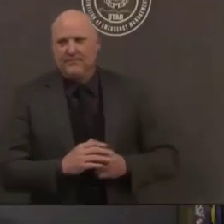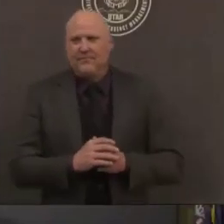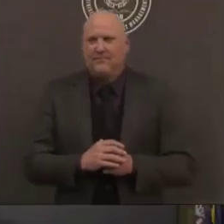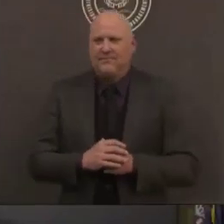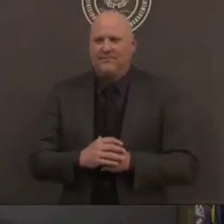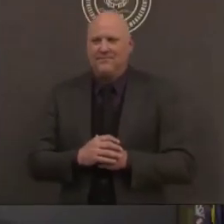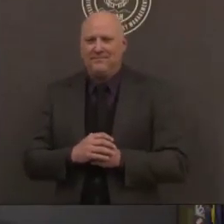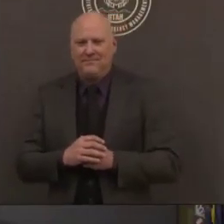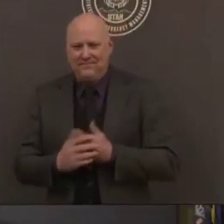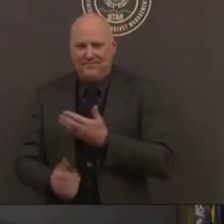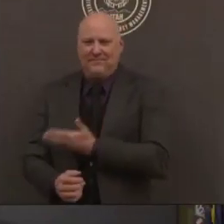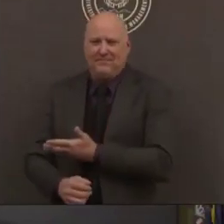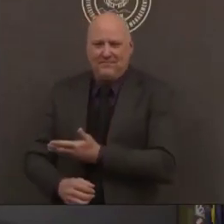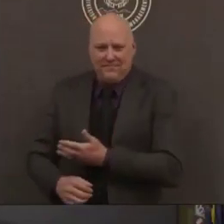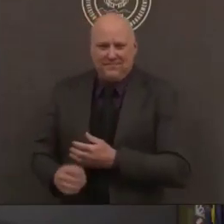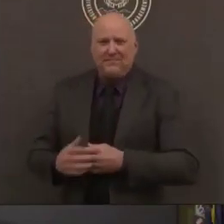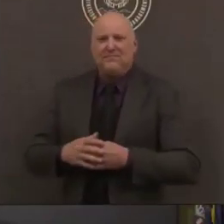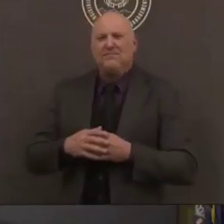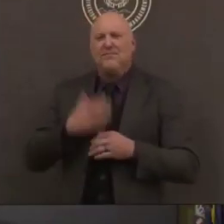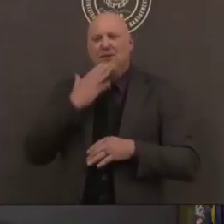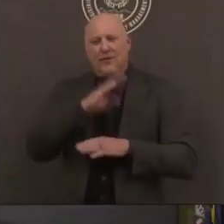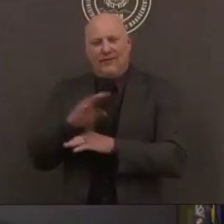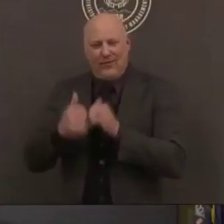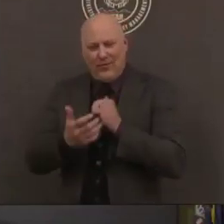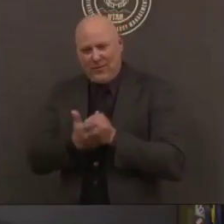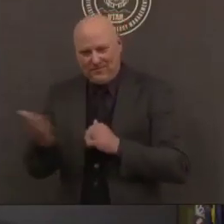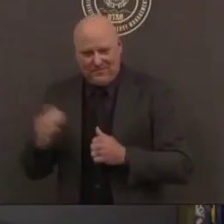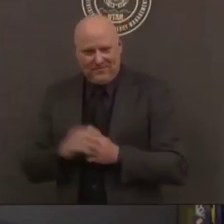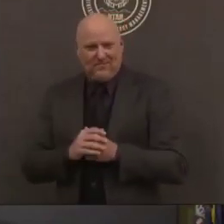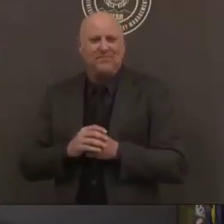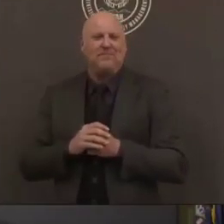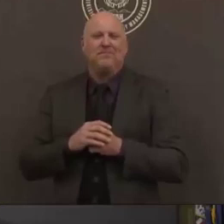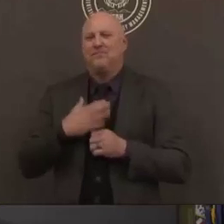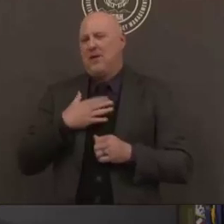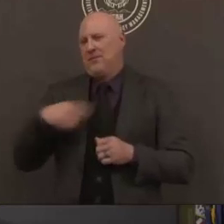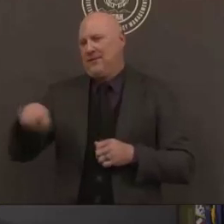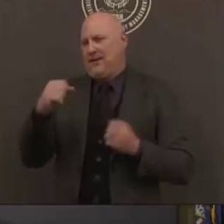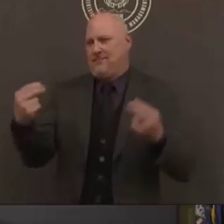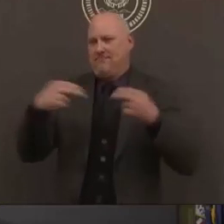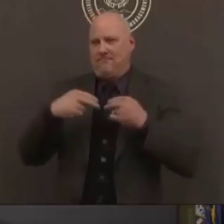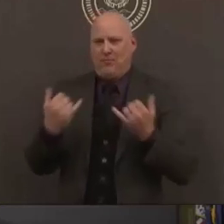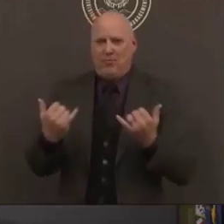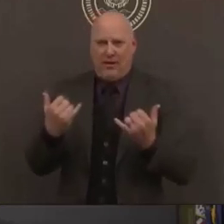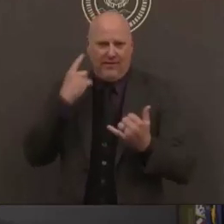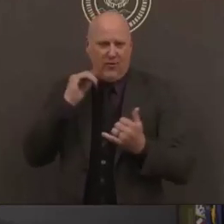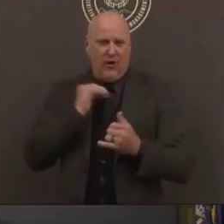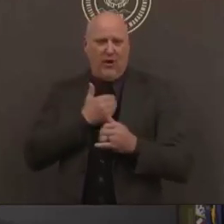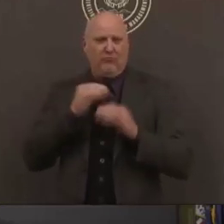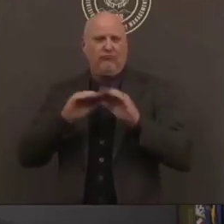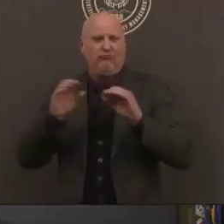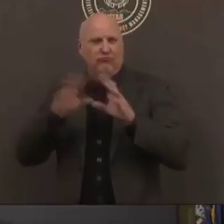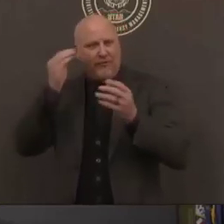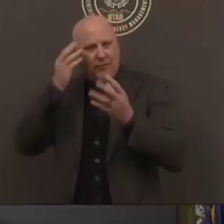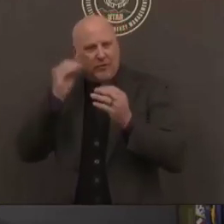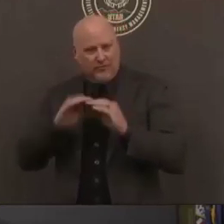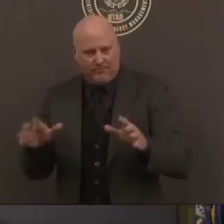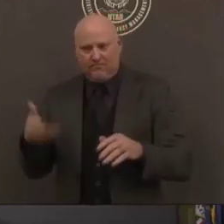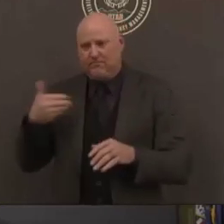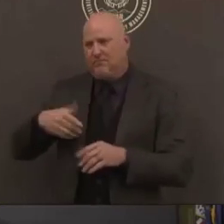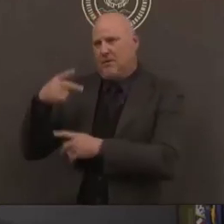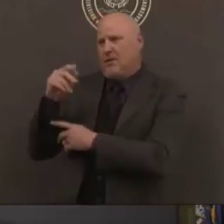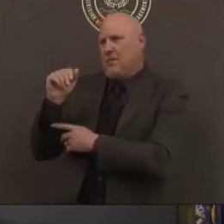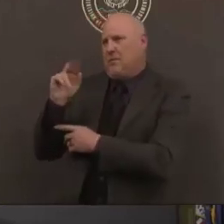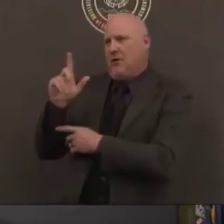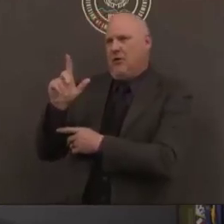Good afternoon. We're grateful that you can join us for this afternoon's briefing. My name is Paul Edwards. I'm with the COVID-19 Task